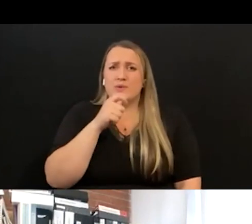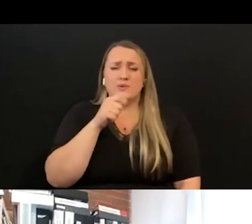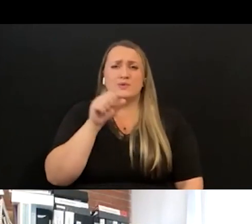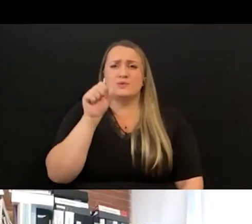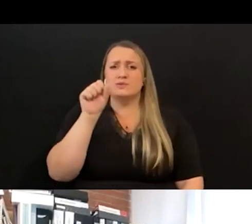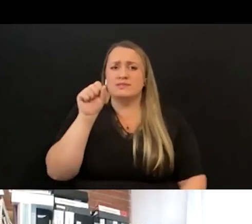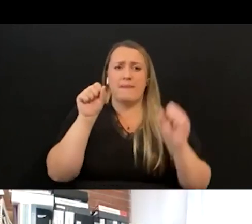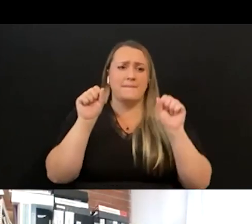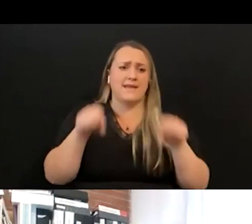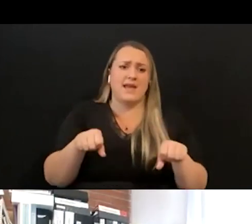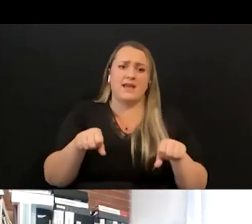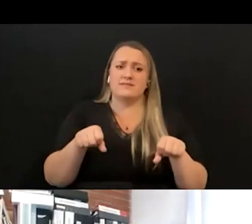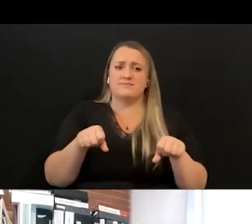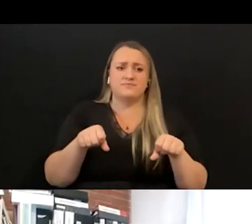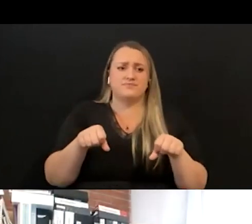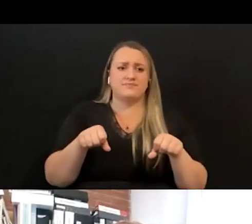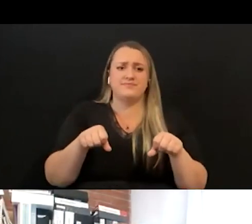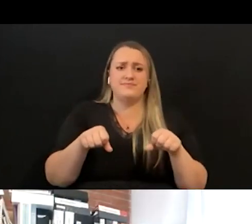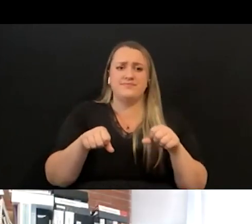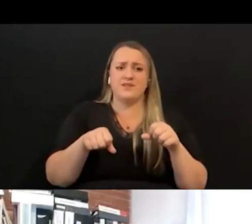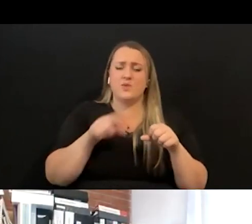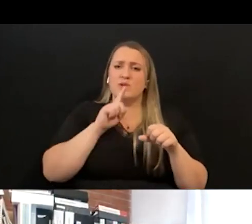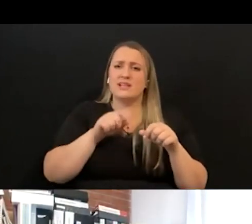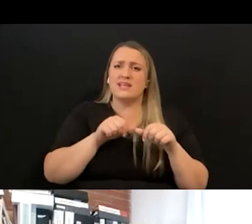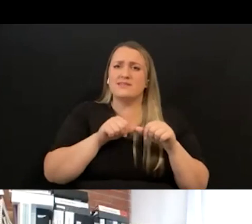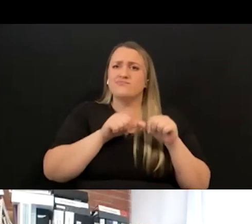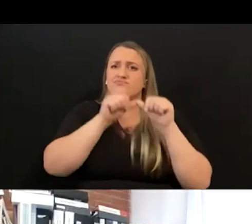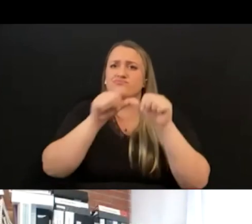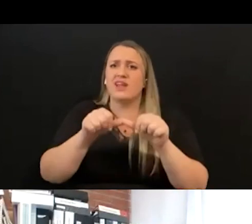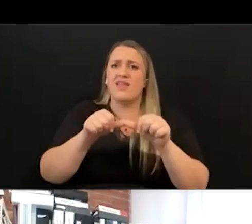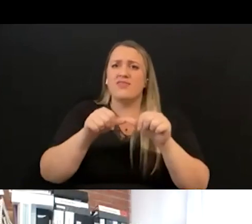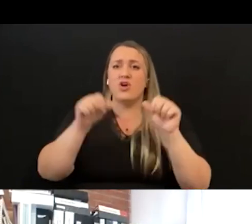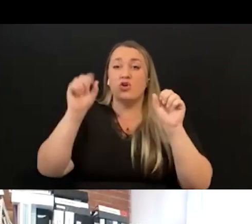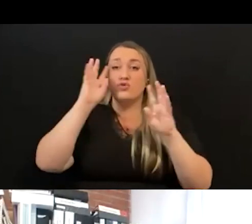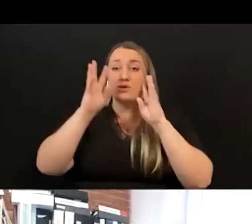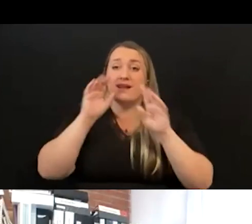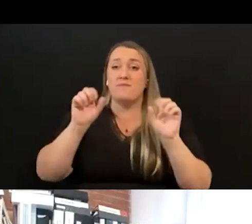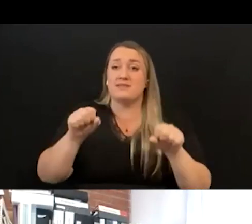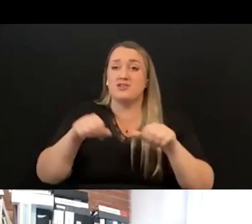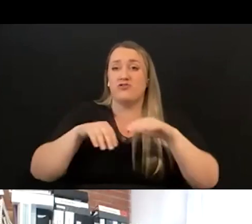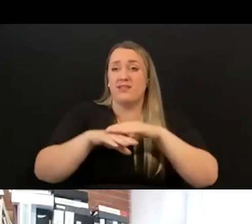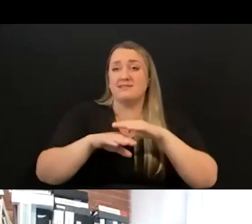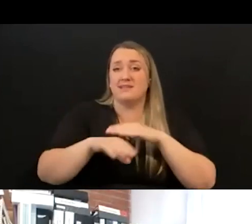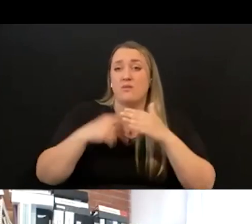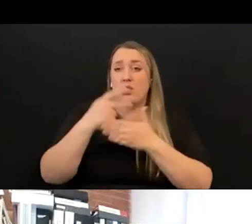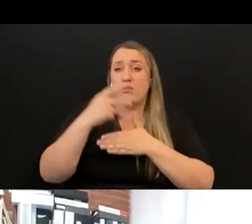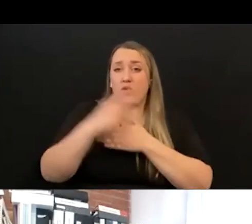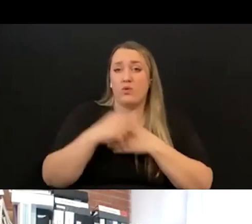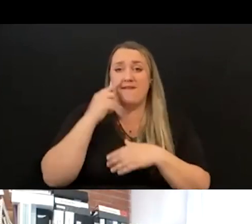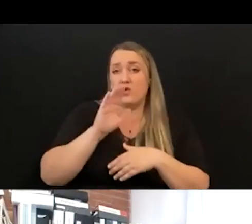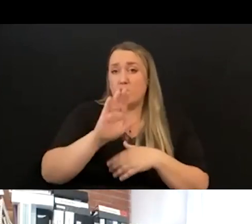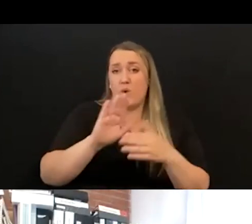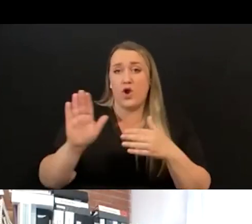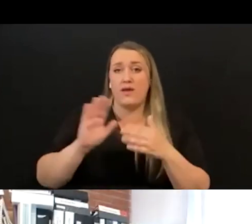extend the creative potential of inclusive and accessible programming to your communities to